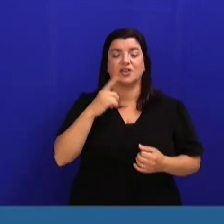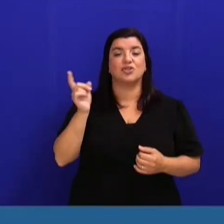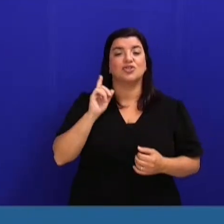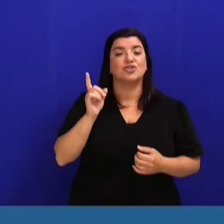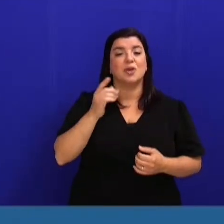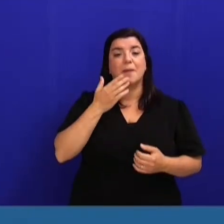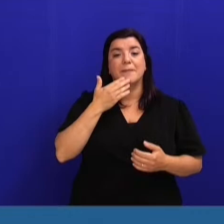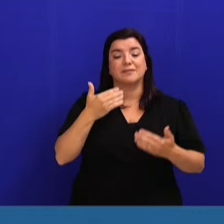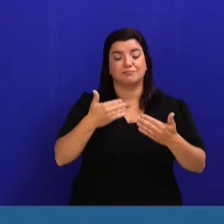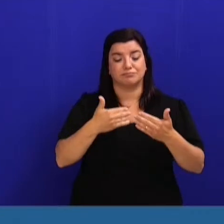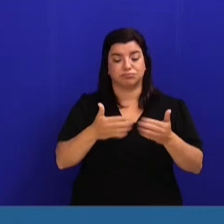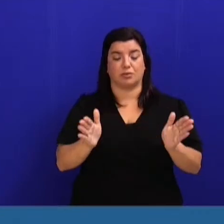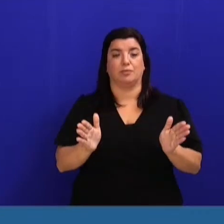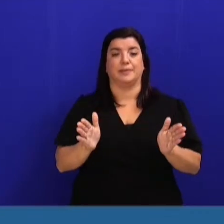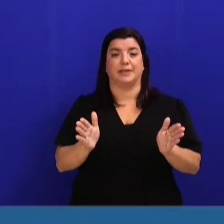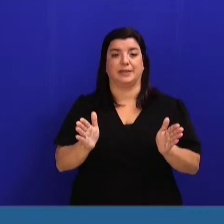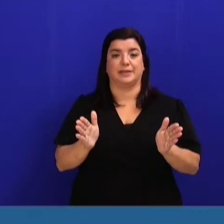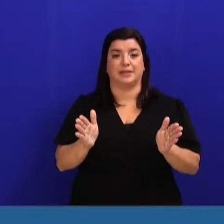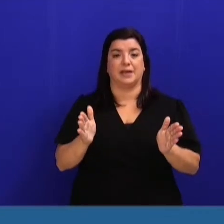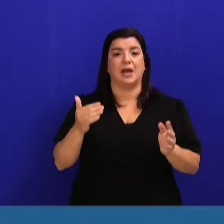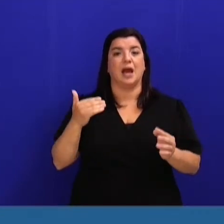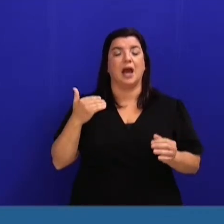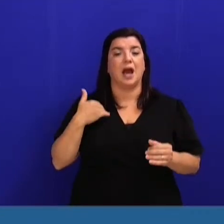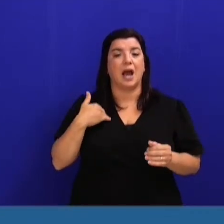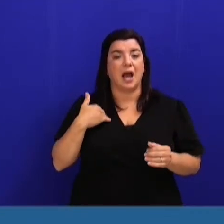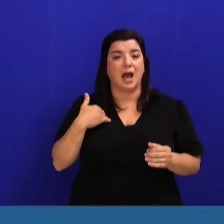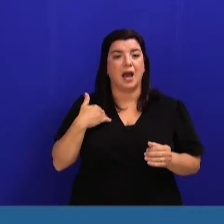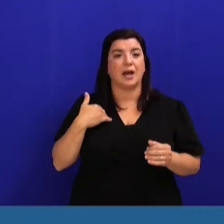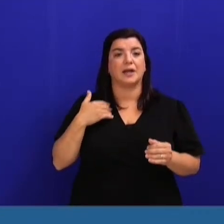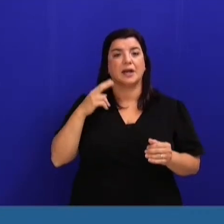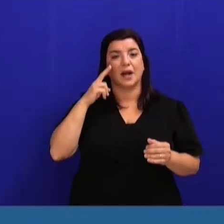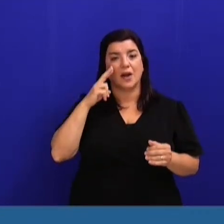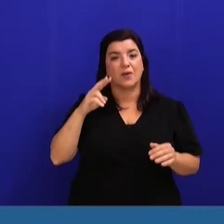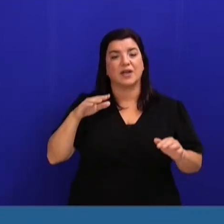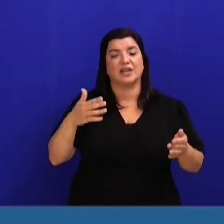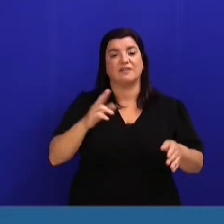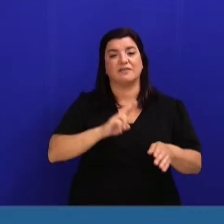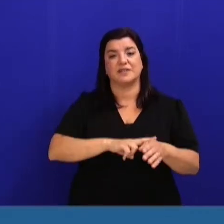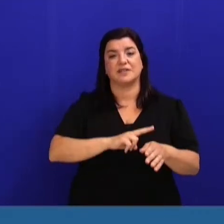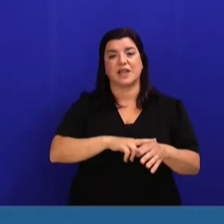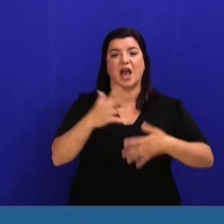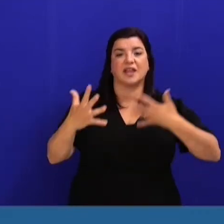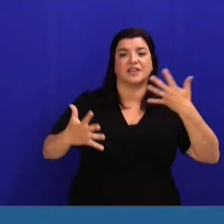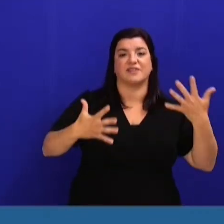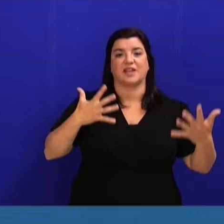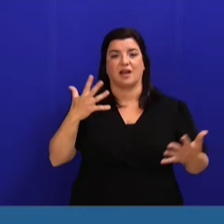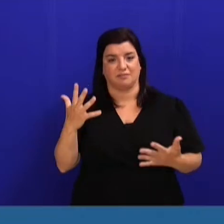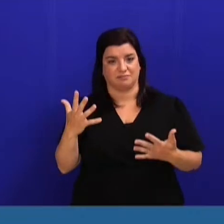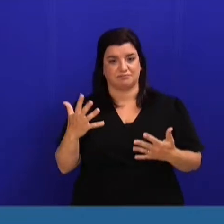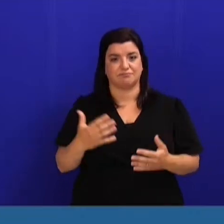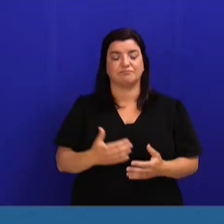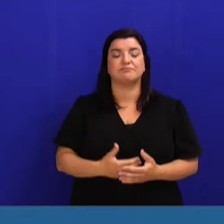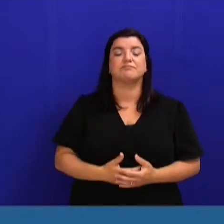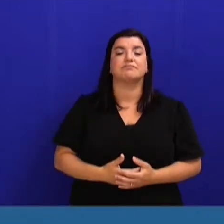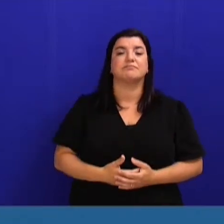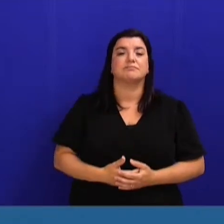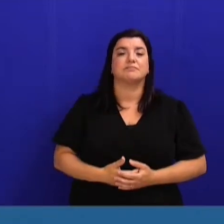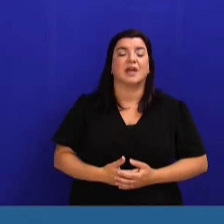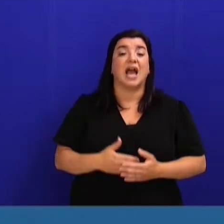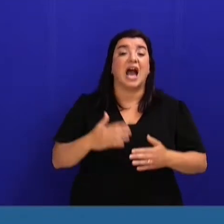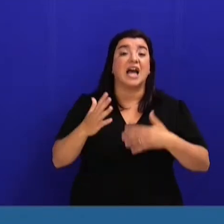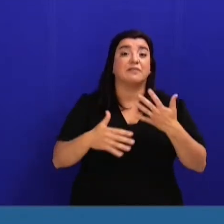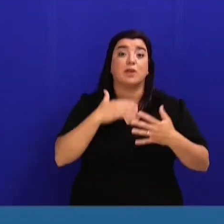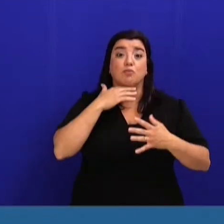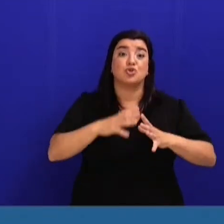rilax bil-mod il-mod qegħdin naraw ukoll kif inti tista' jkollok ċertu attivitajiet, però nfakru li dawn ma jkunux attivitajiet tal-massa